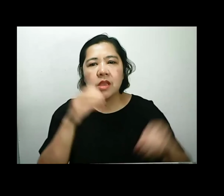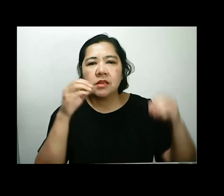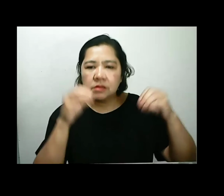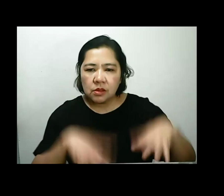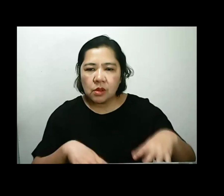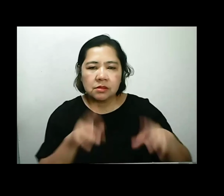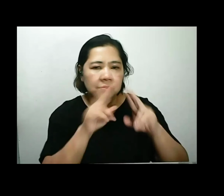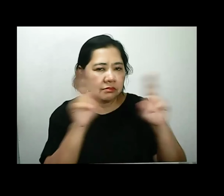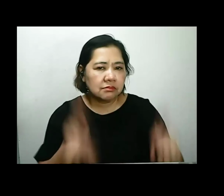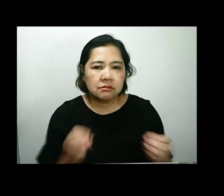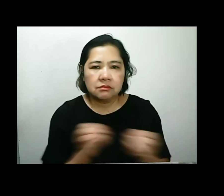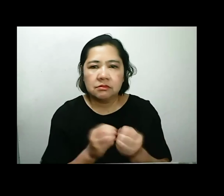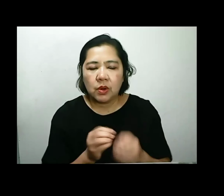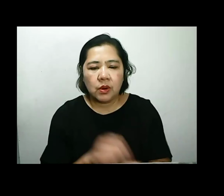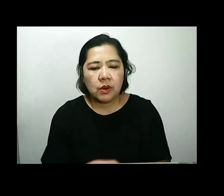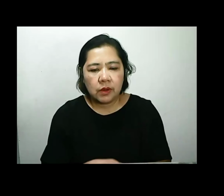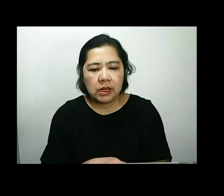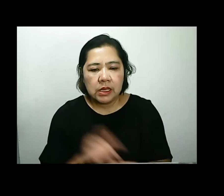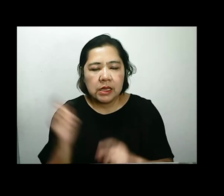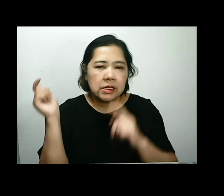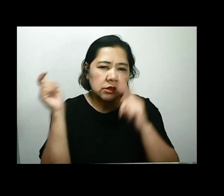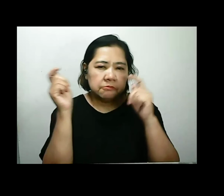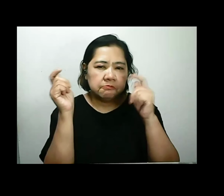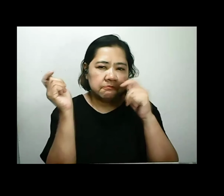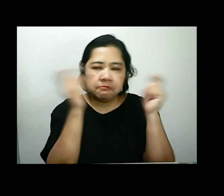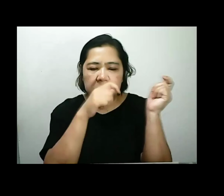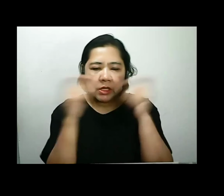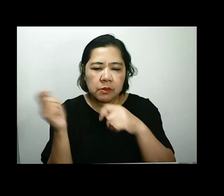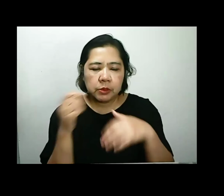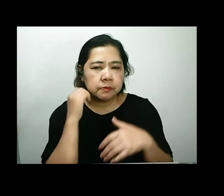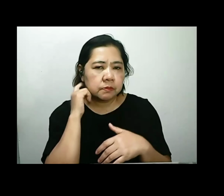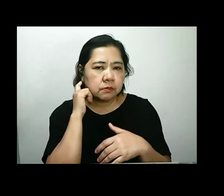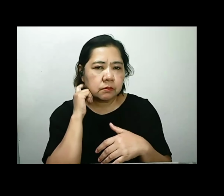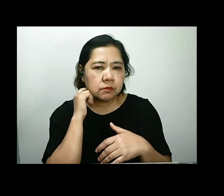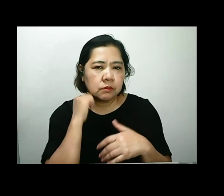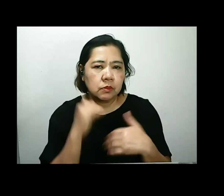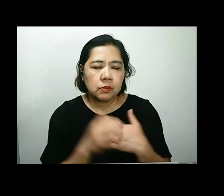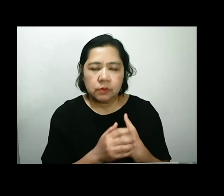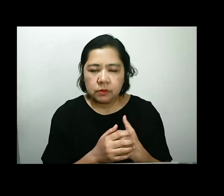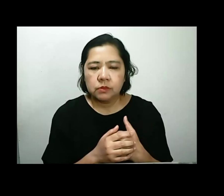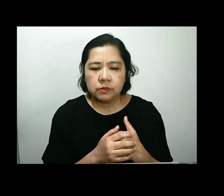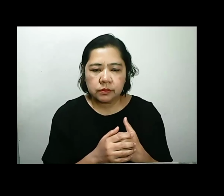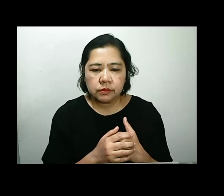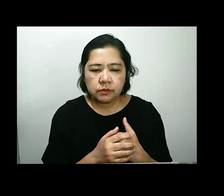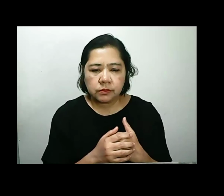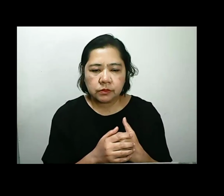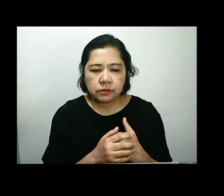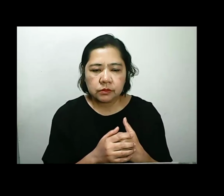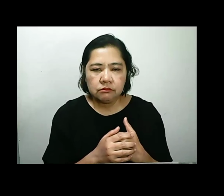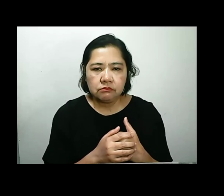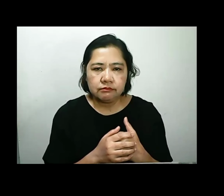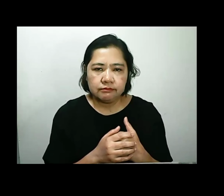every typhoon, the inequality widens because the bottom third always lose more.